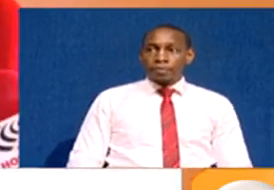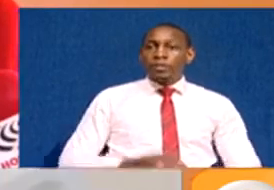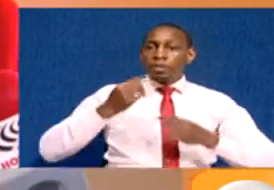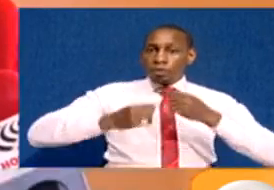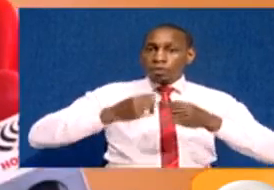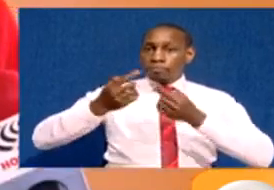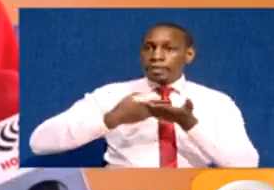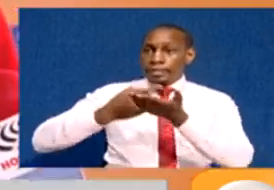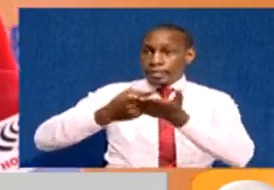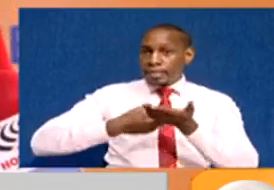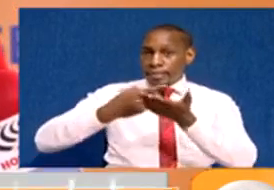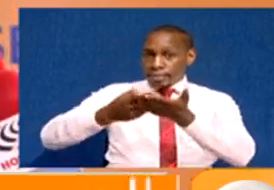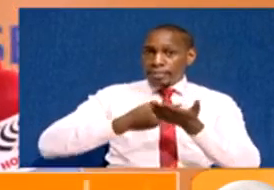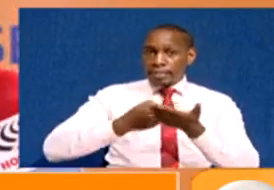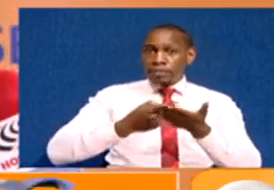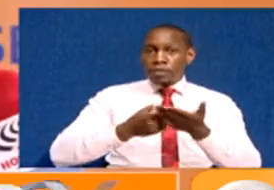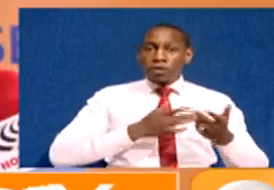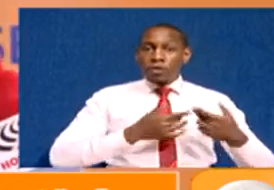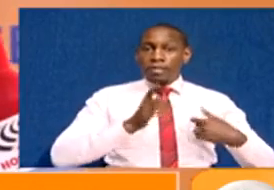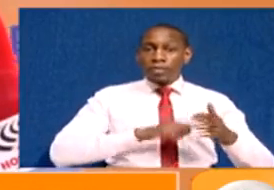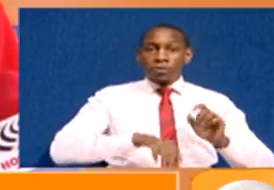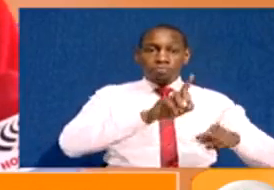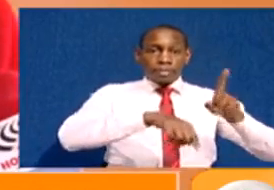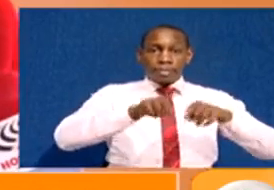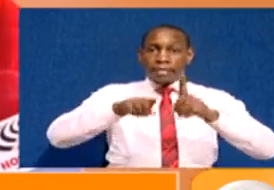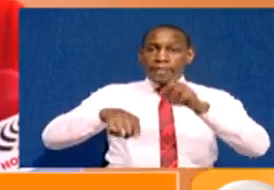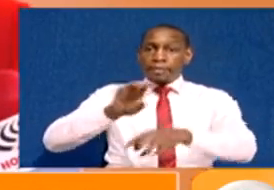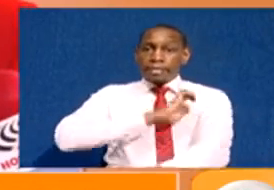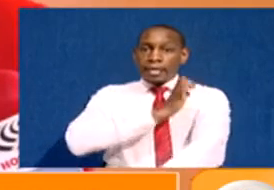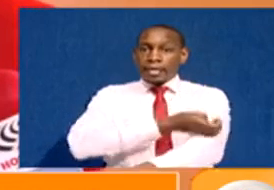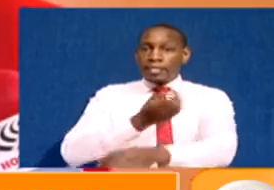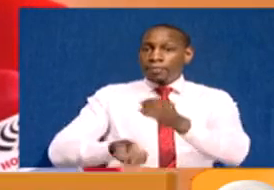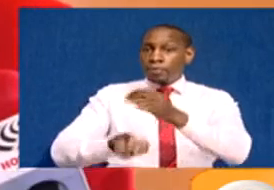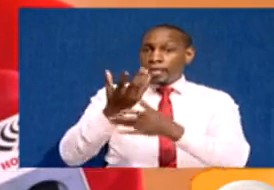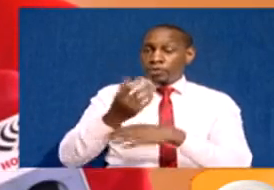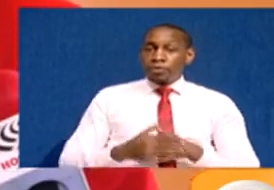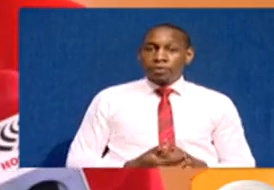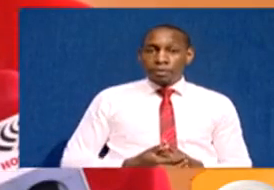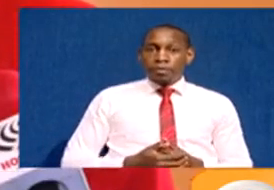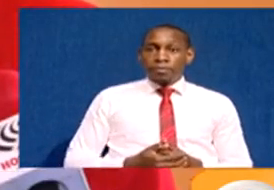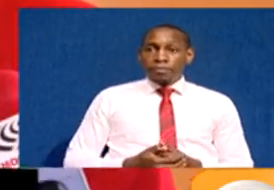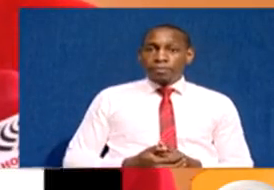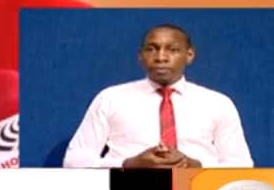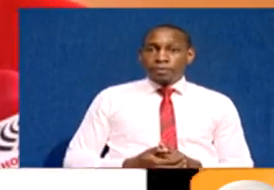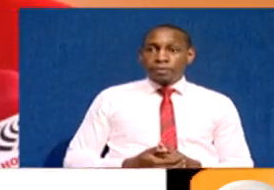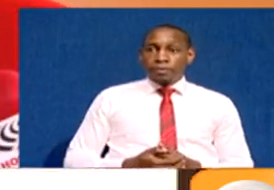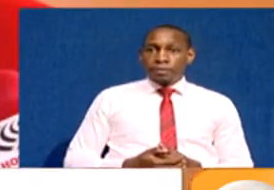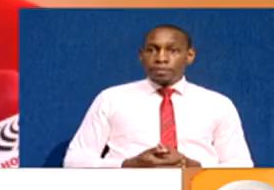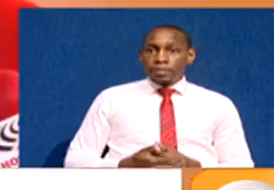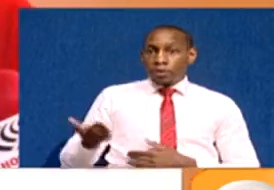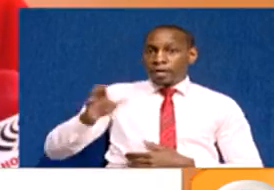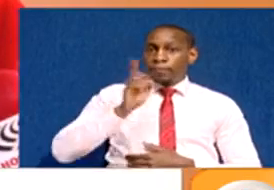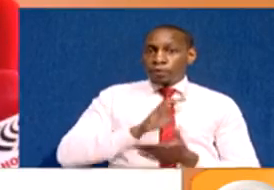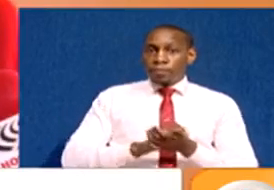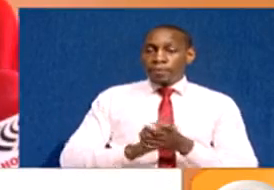intense discussion around the diversity of energy sources. I returned from a